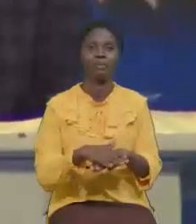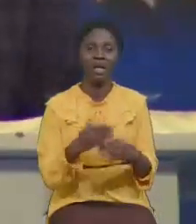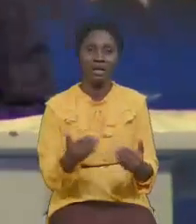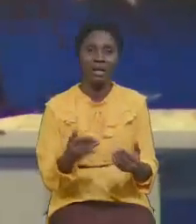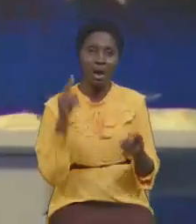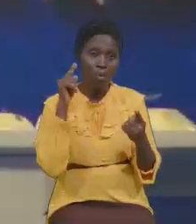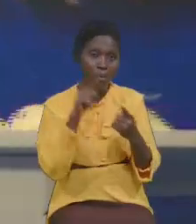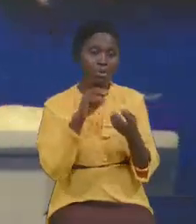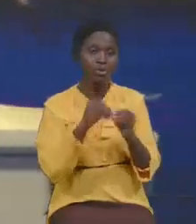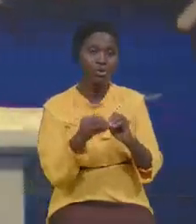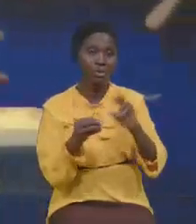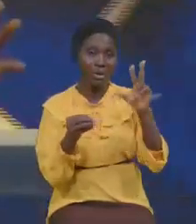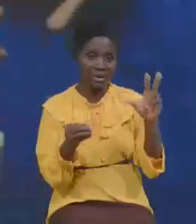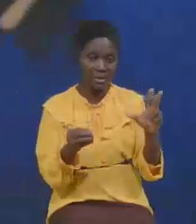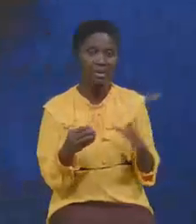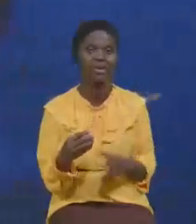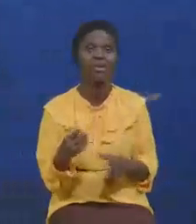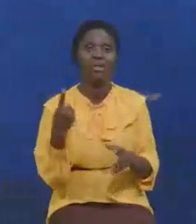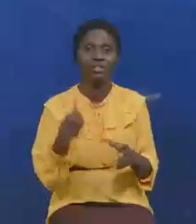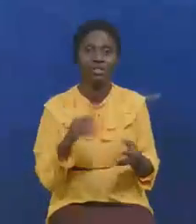3, the numberless